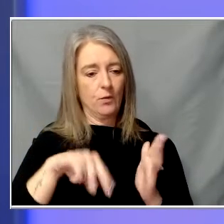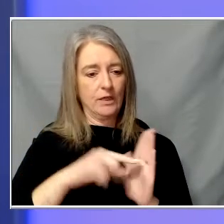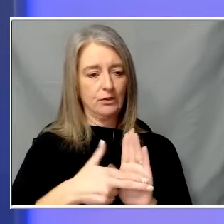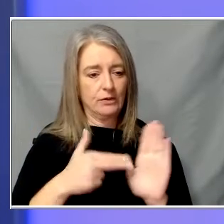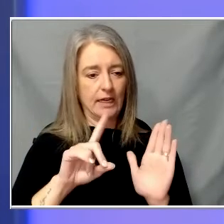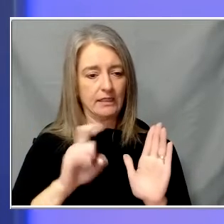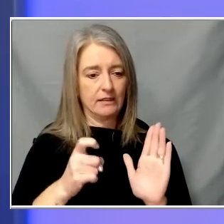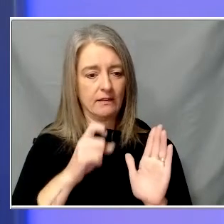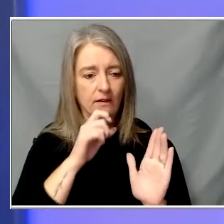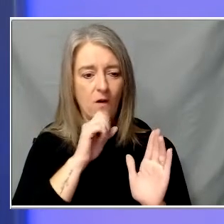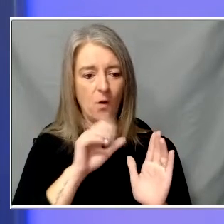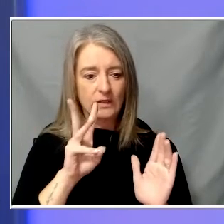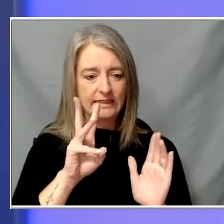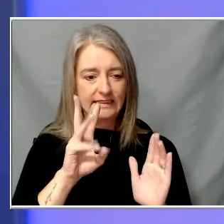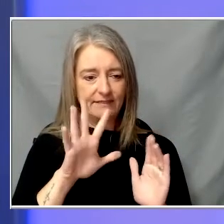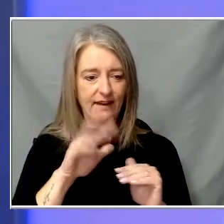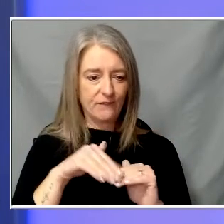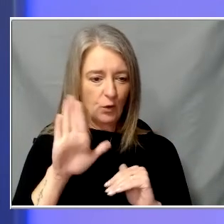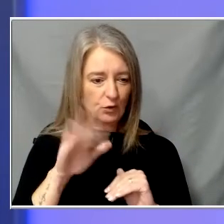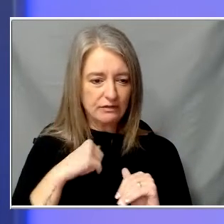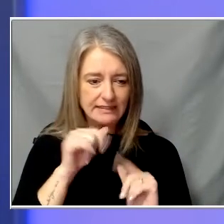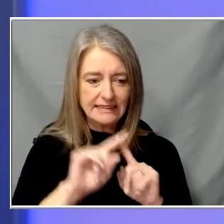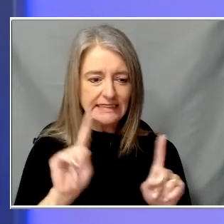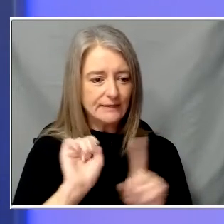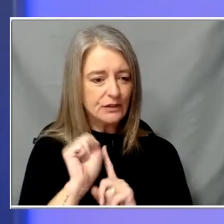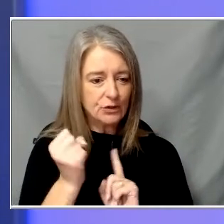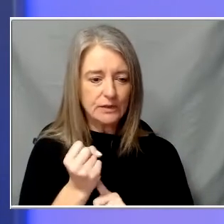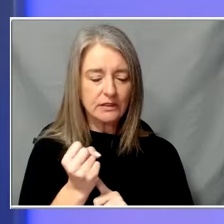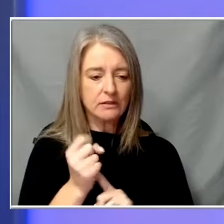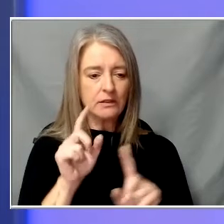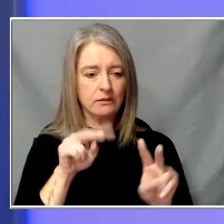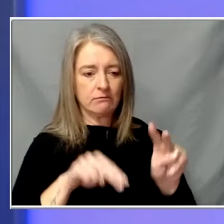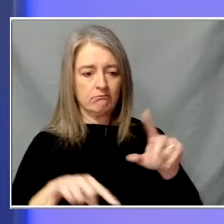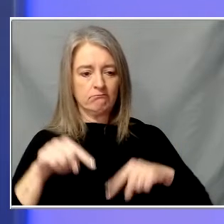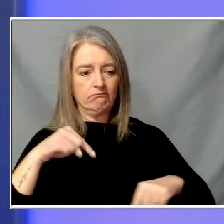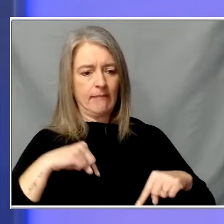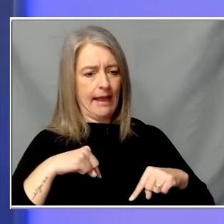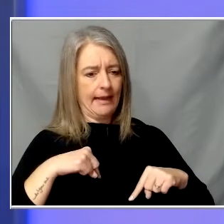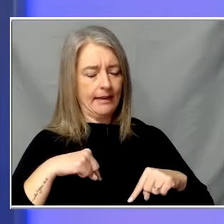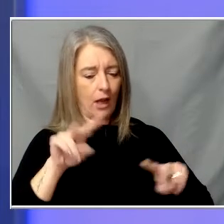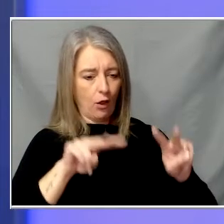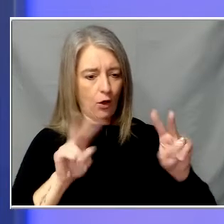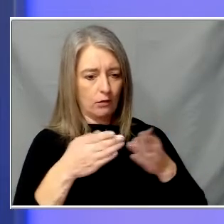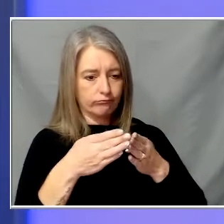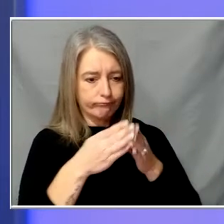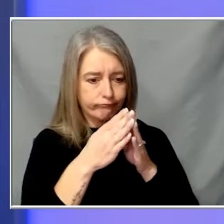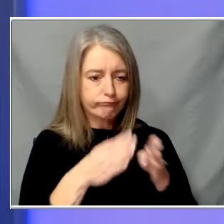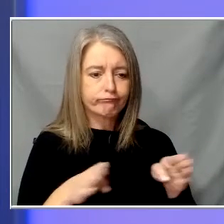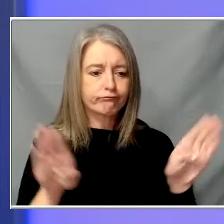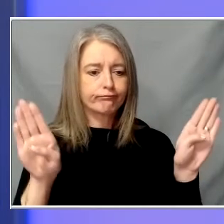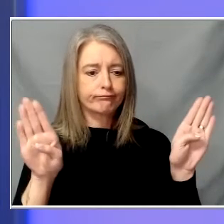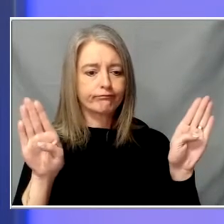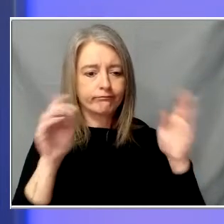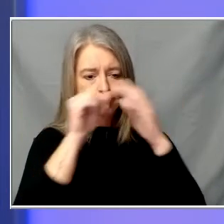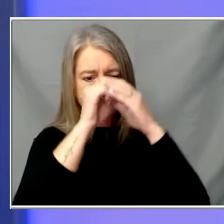being 65 and older. So when you take a step back and look at the broader picture of who's typically diagnosed with